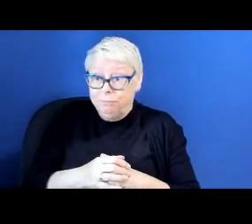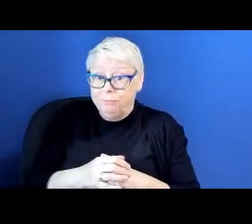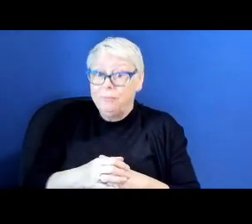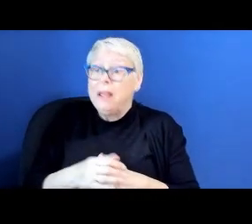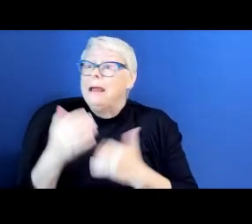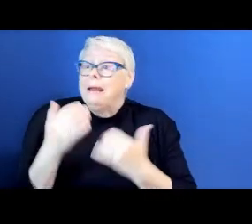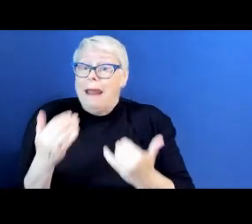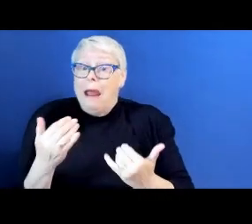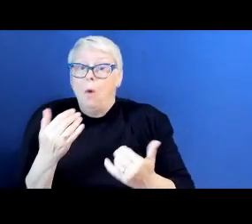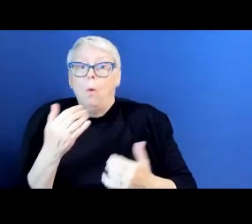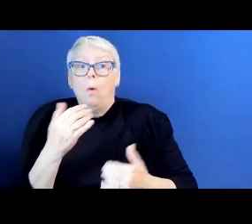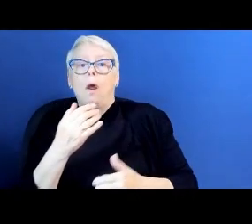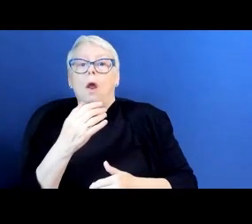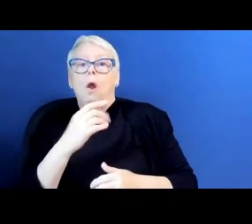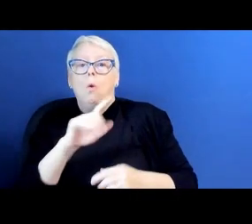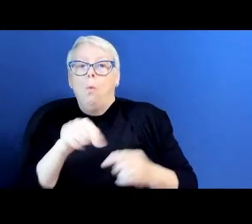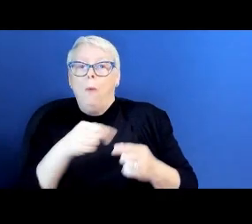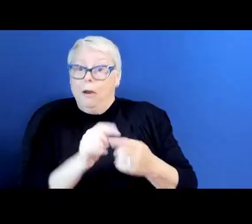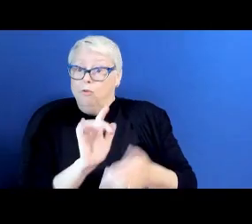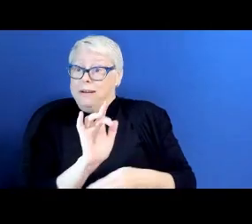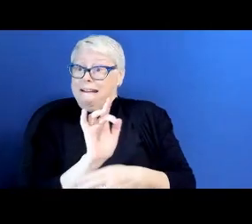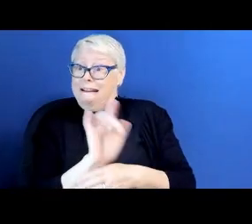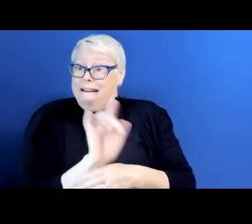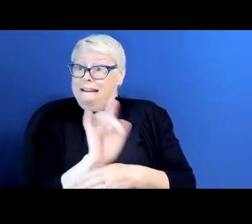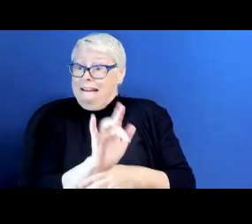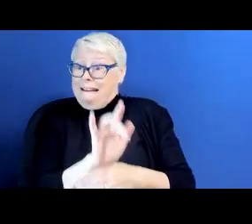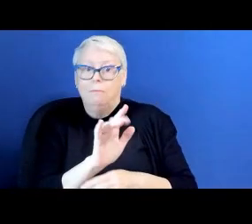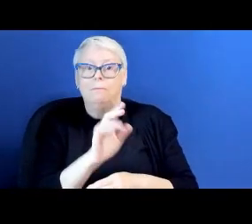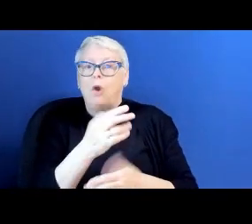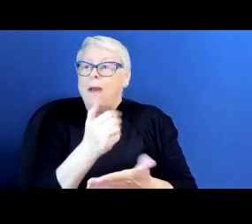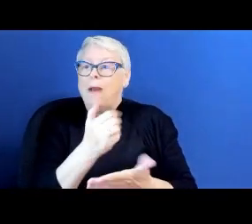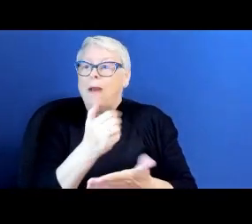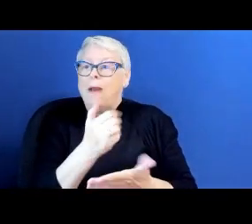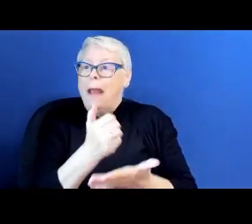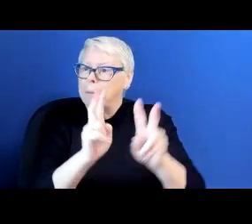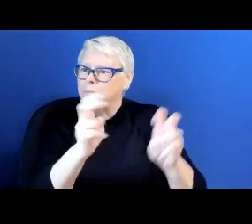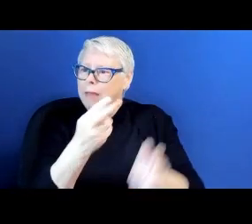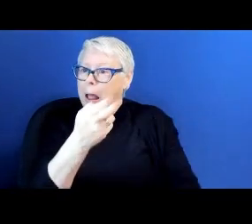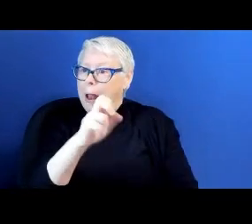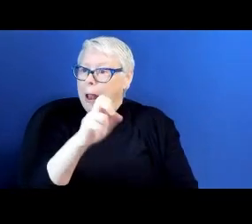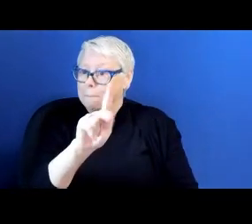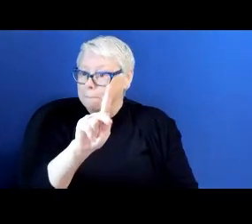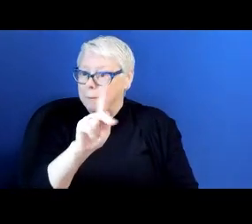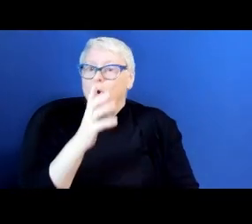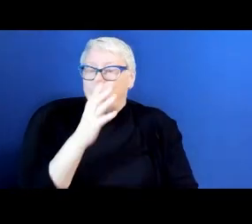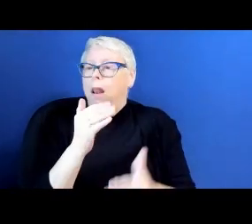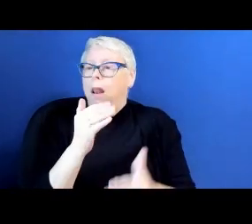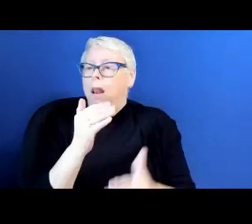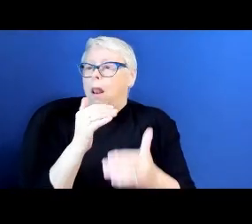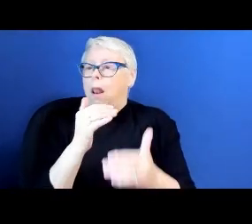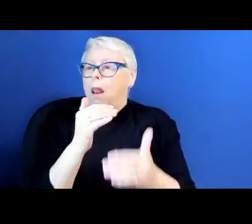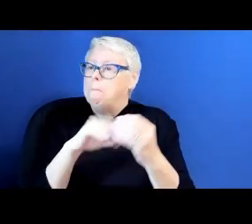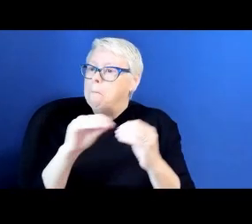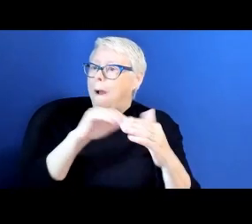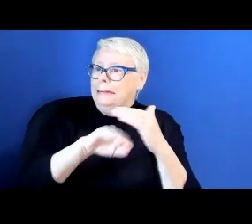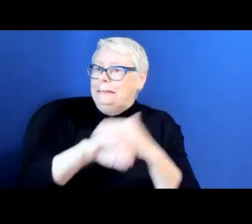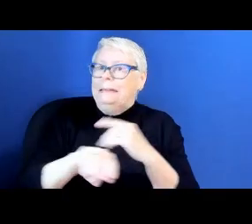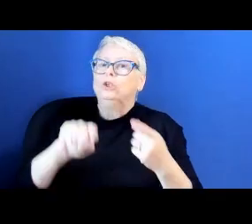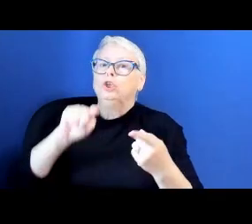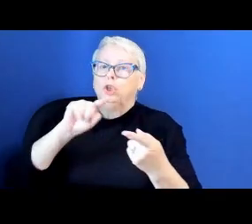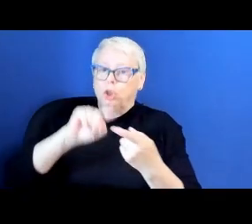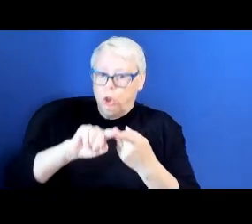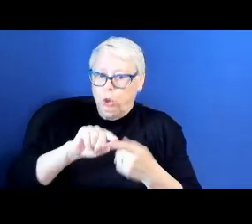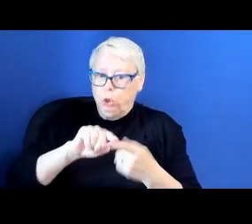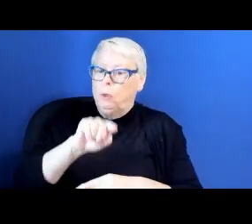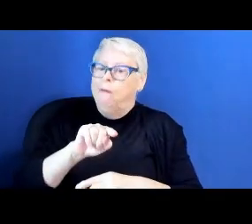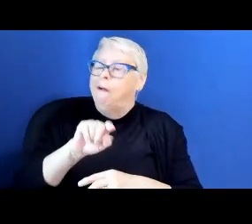on the help, you can get access to the trusted and trustworthy organization that have a